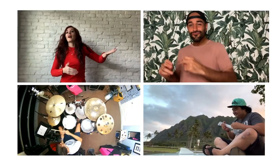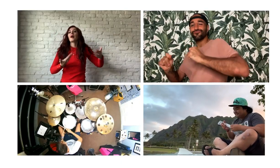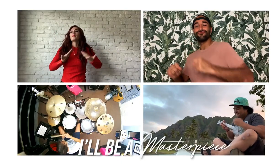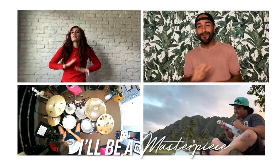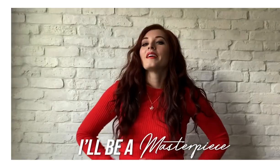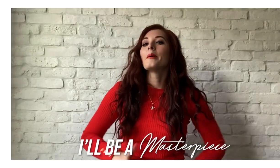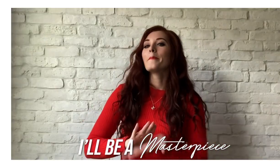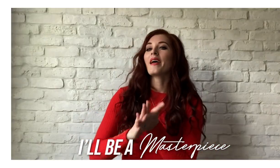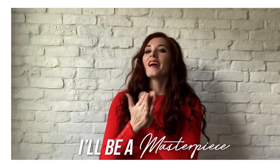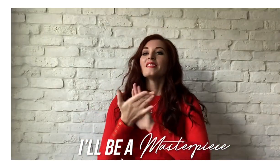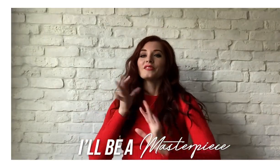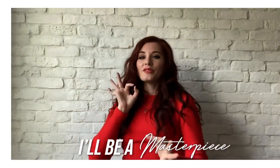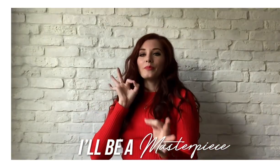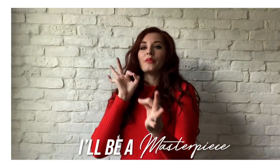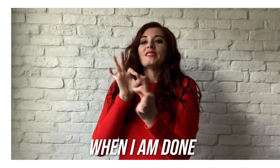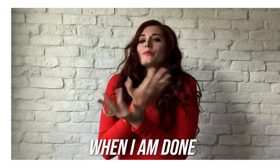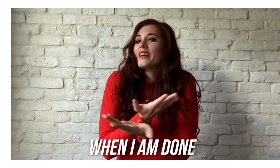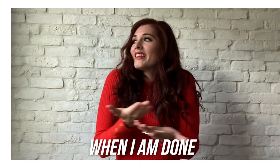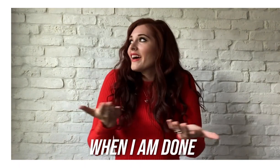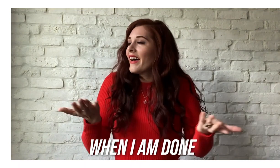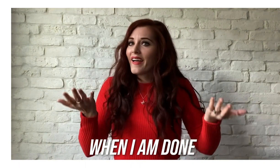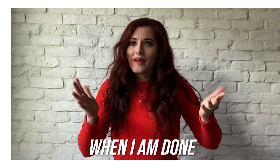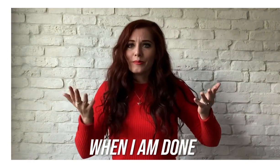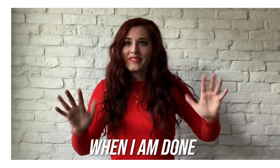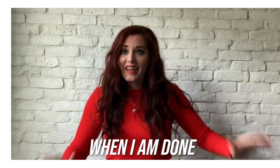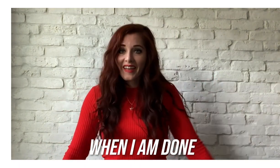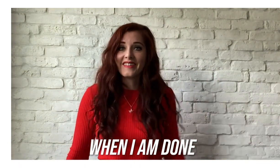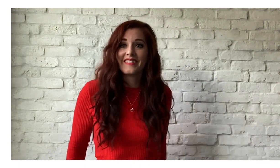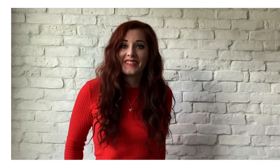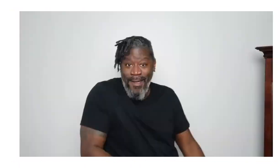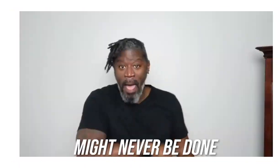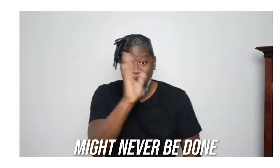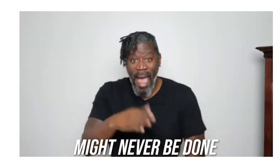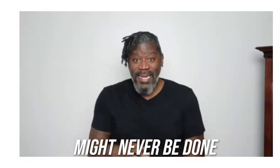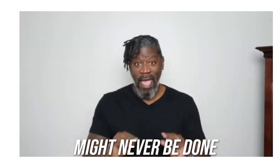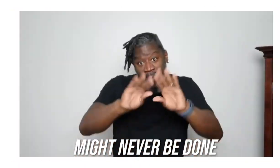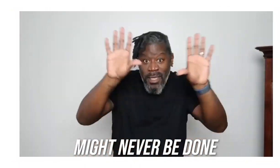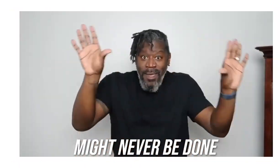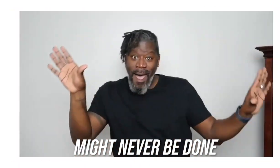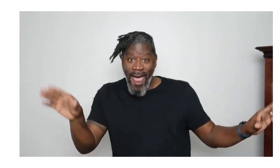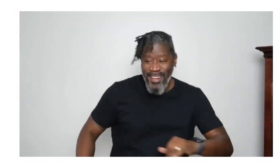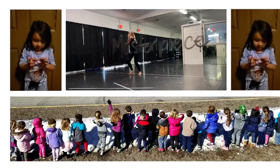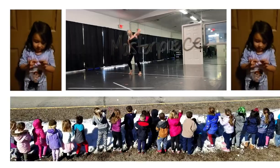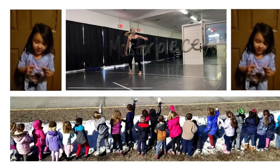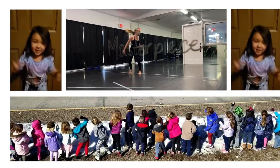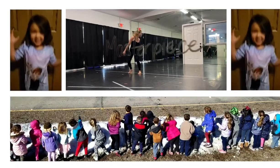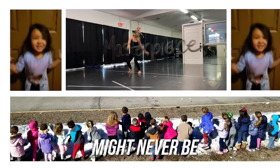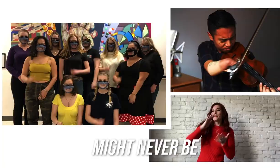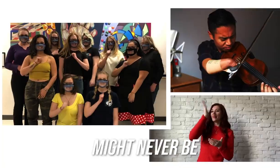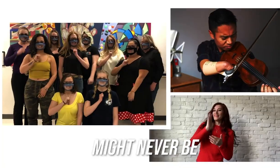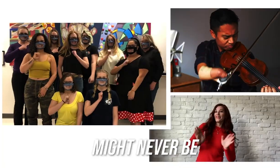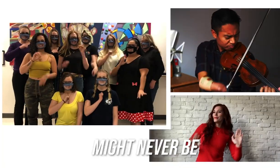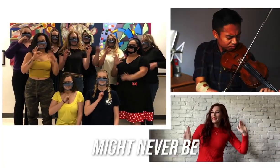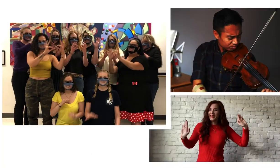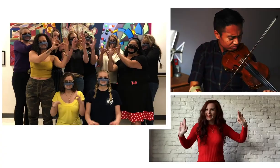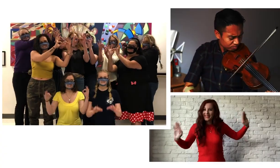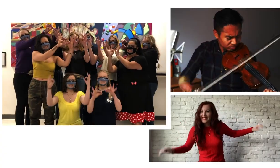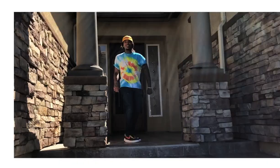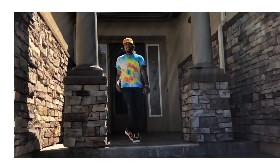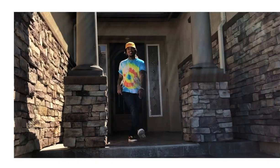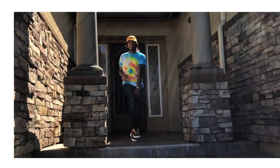and I'll be a masterpiece when I am done. Might never be done. Might never